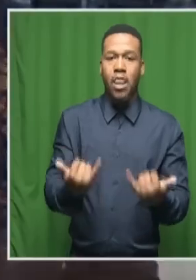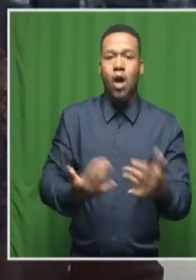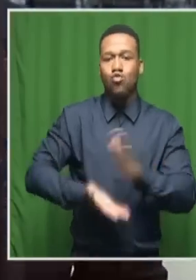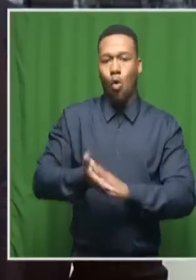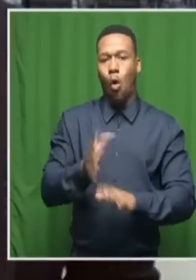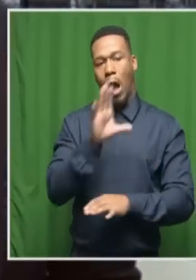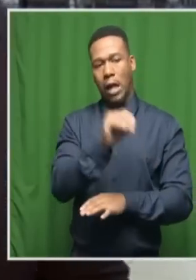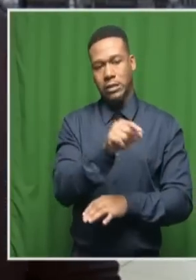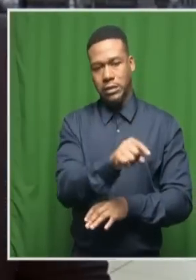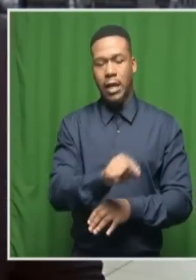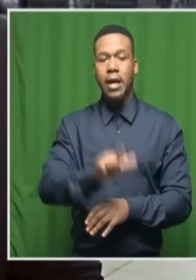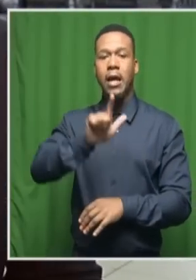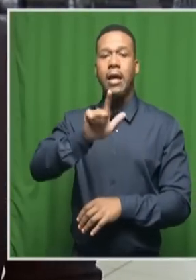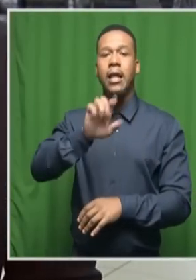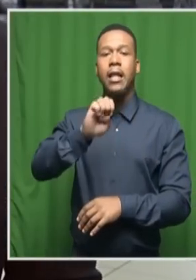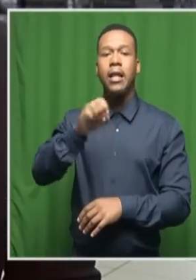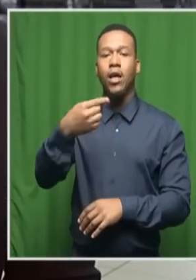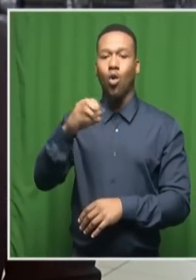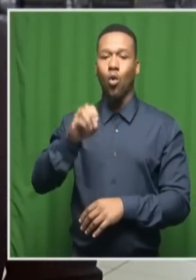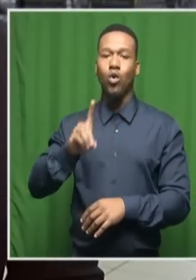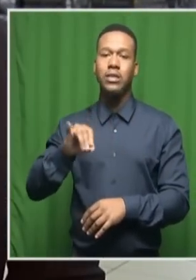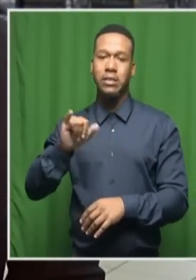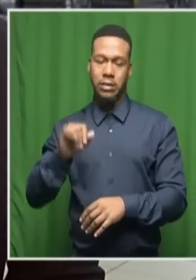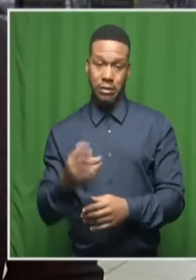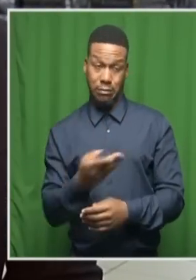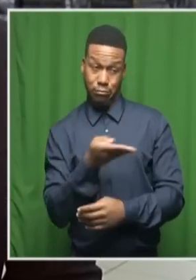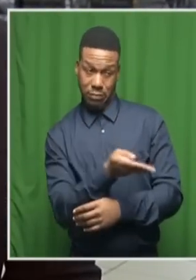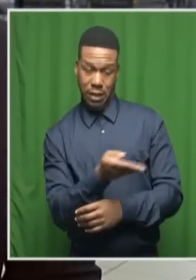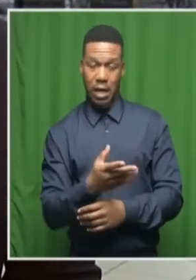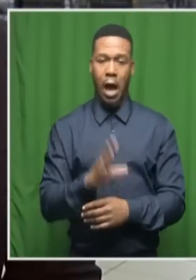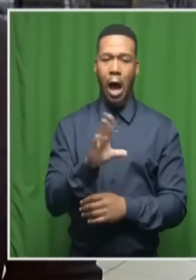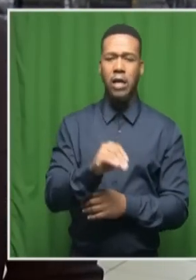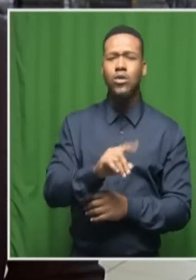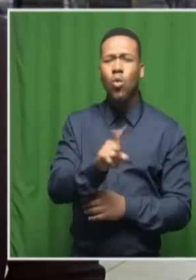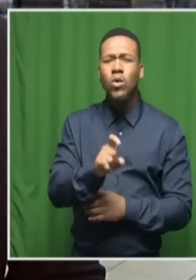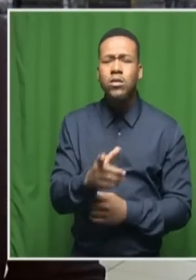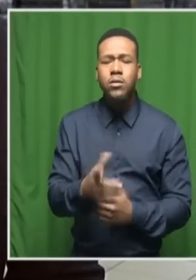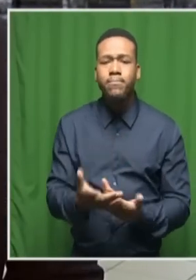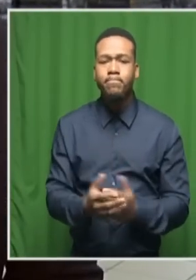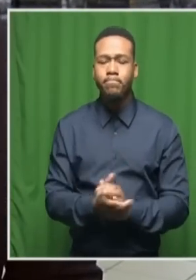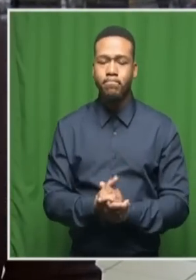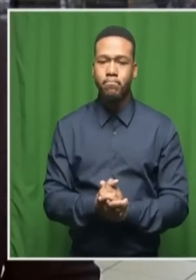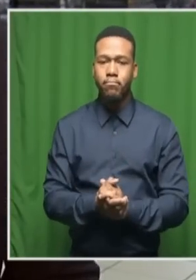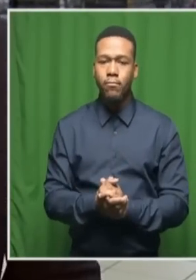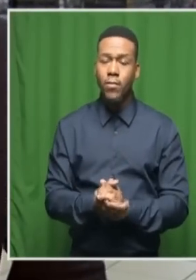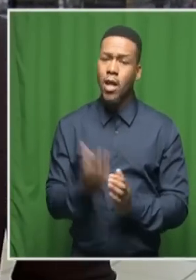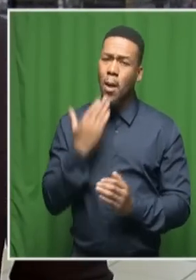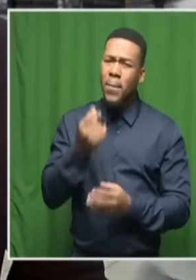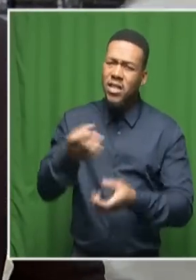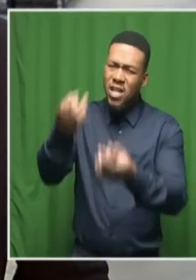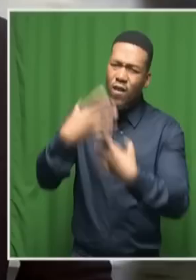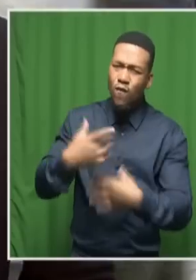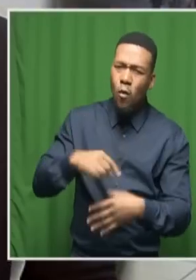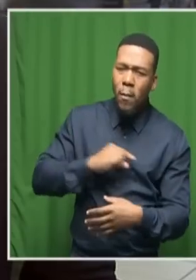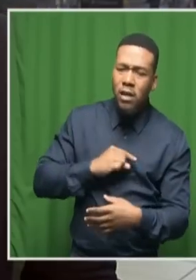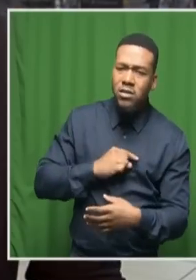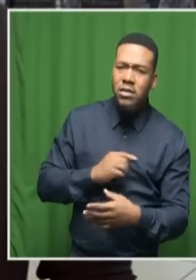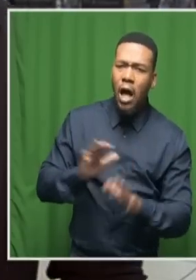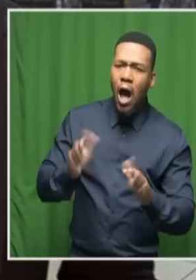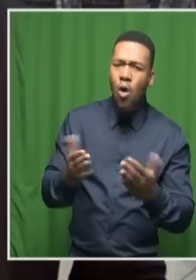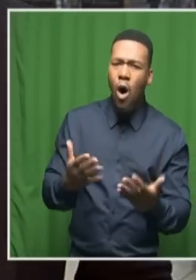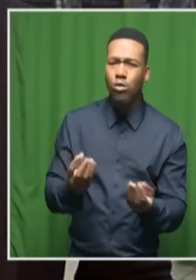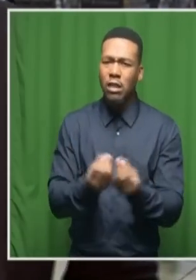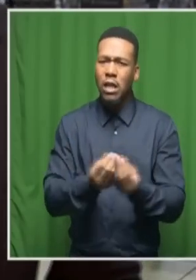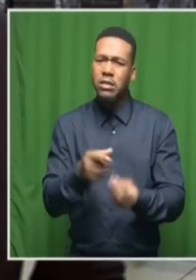Katlego Legodi is there. He is at OR Tambo International Airport. Katlego, talk to us about the situation at OR Tambo. I know you were on I think it